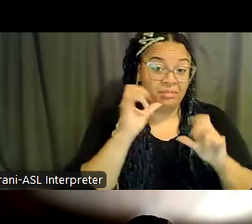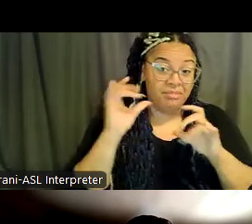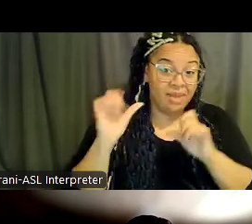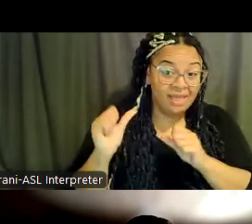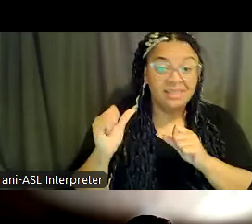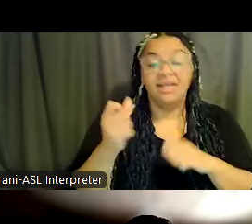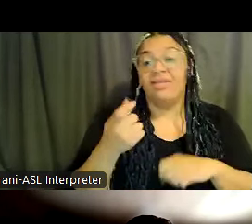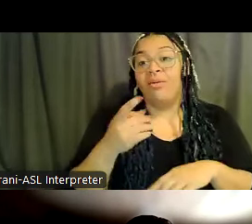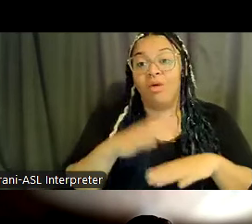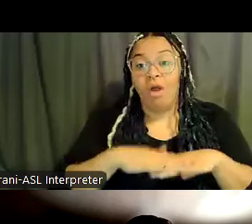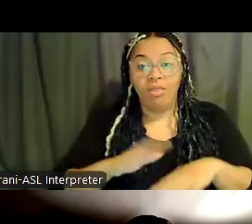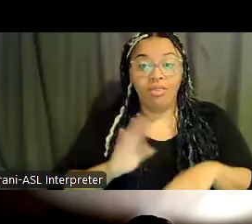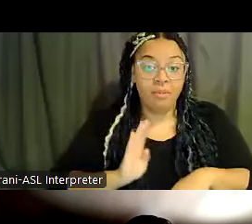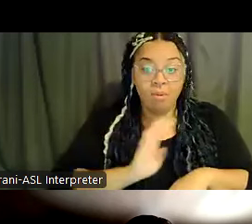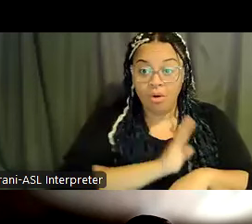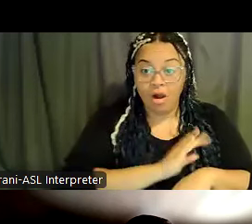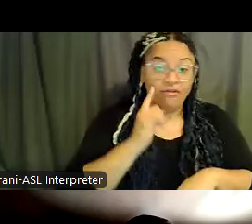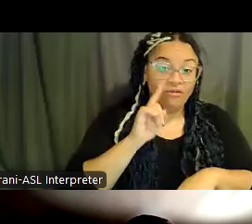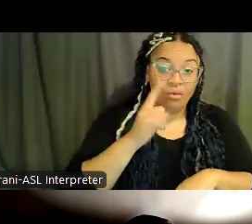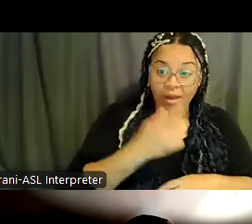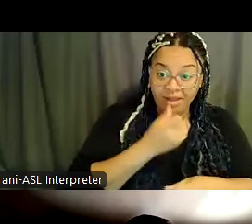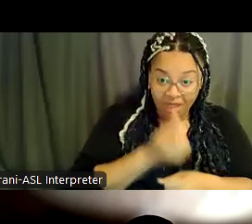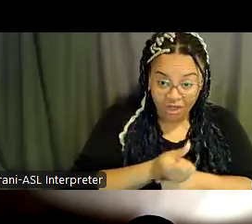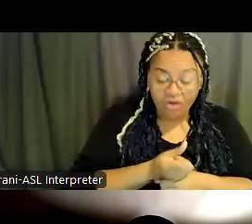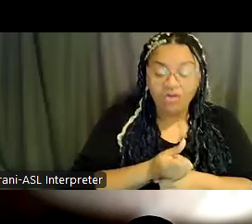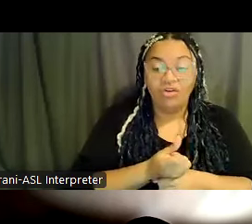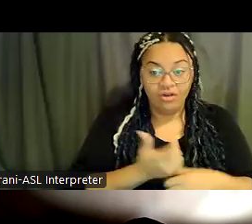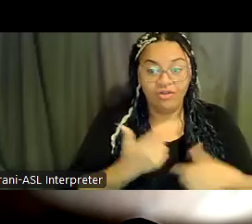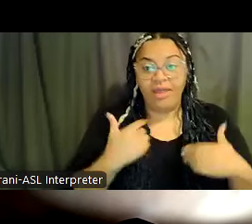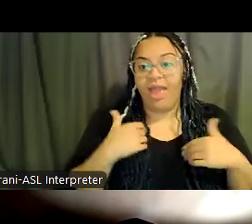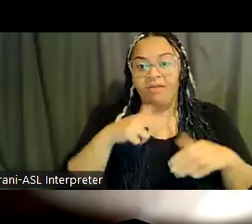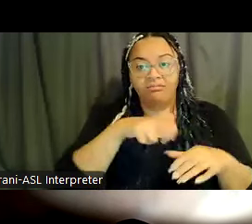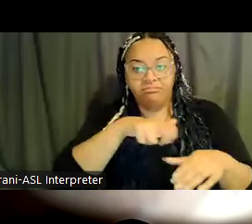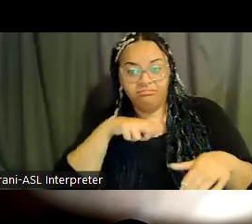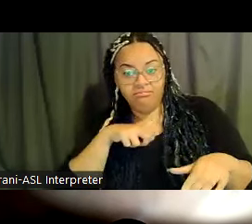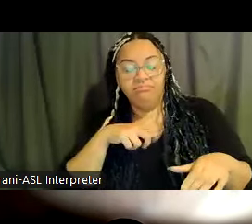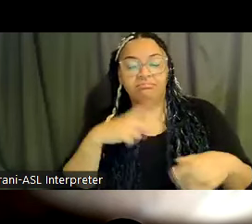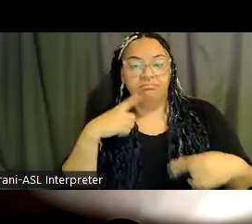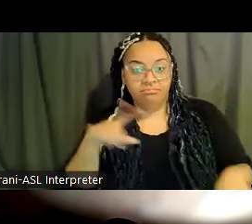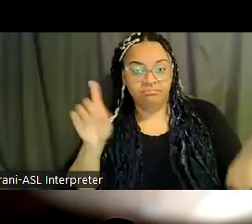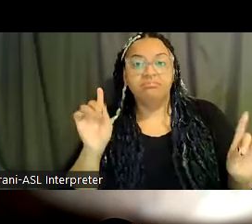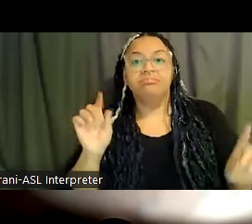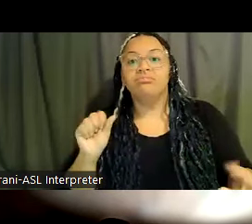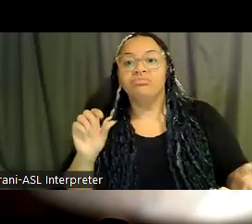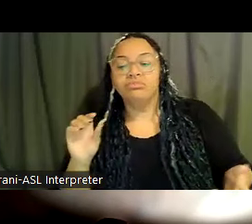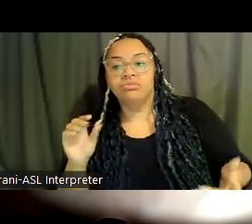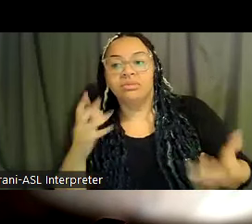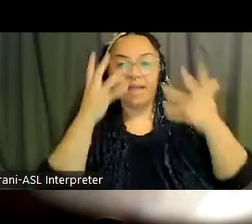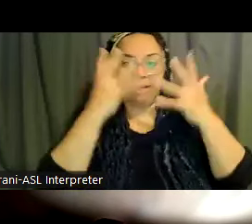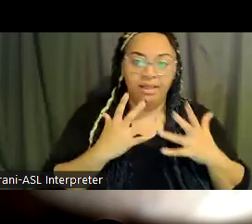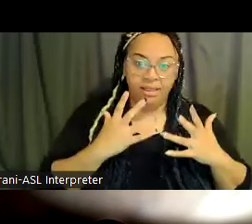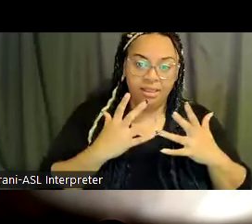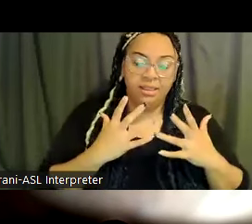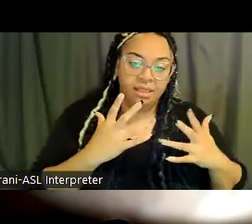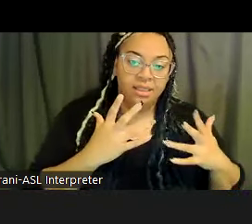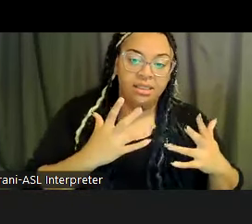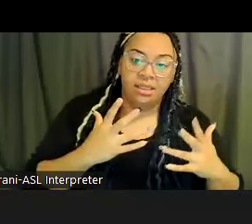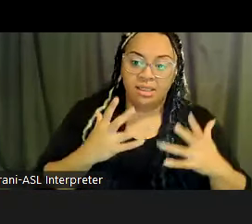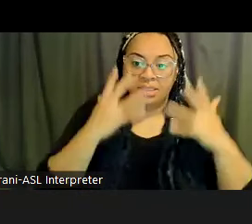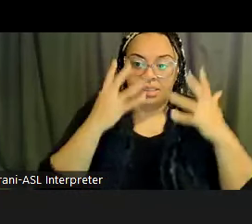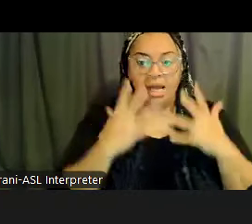chair for, I think, over a year. They have stepped down, so I sadly have to announce